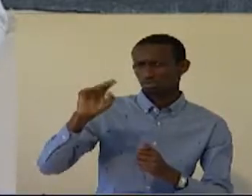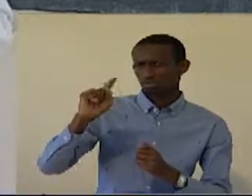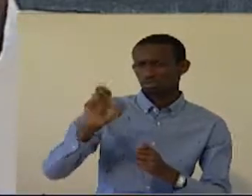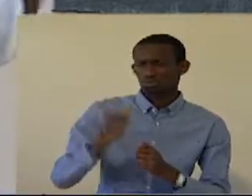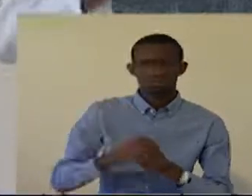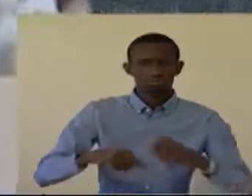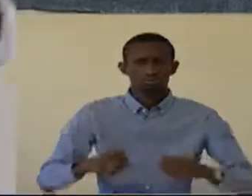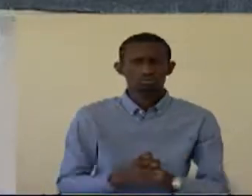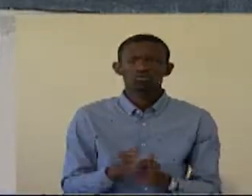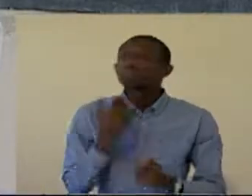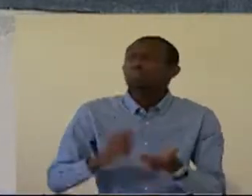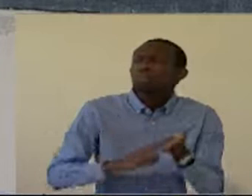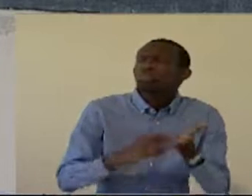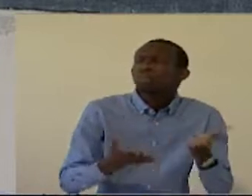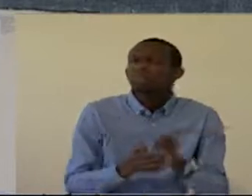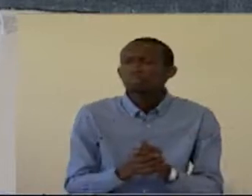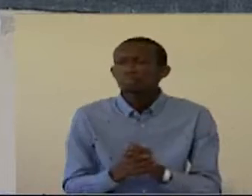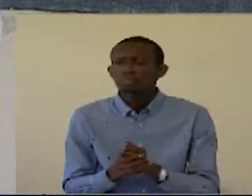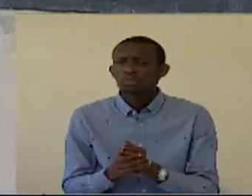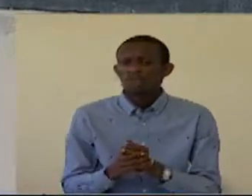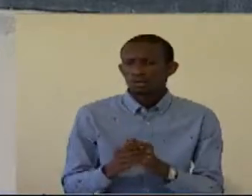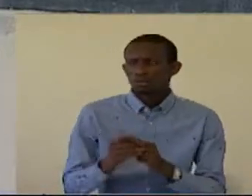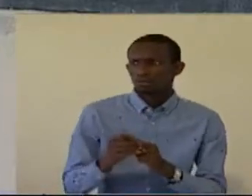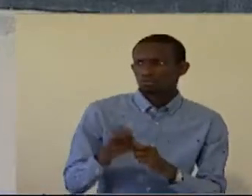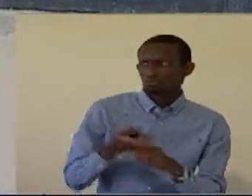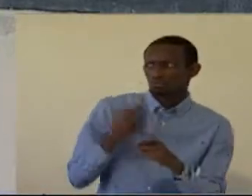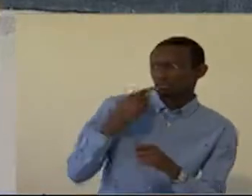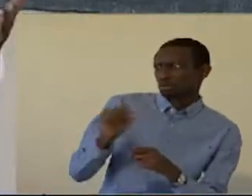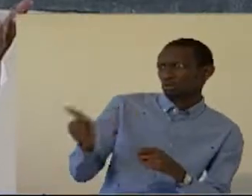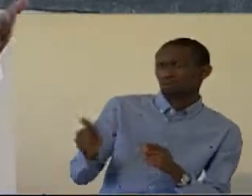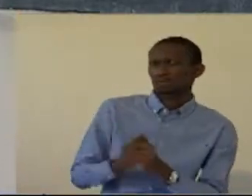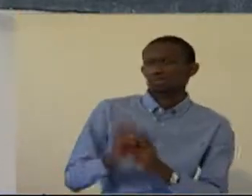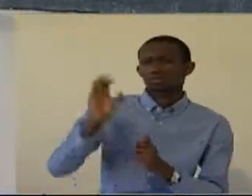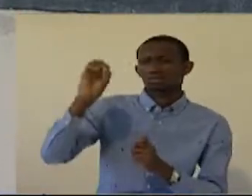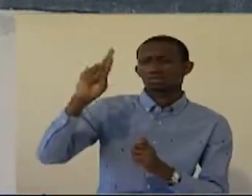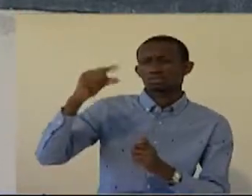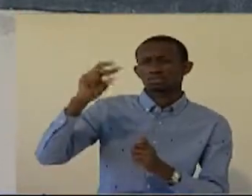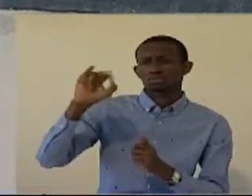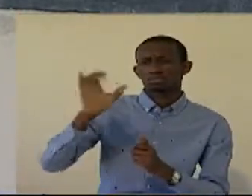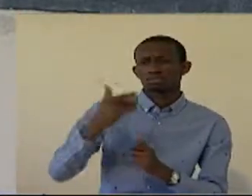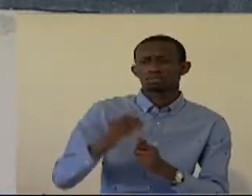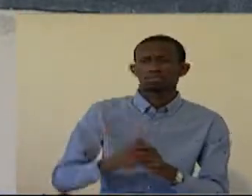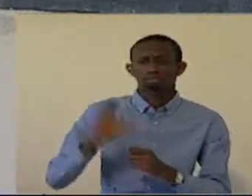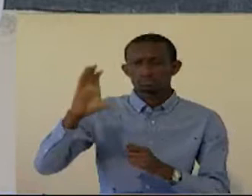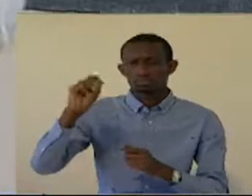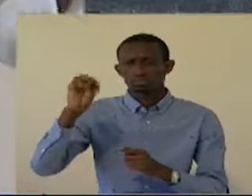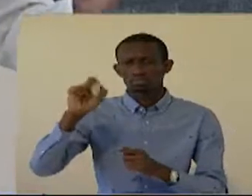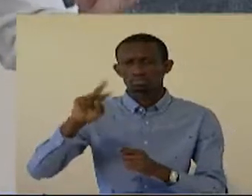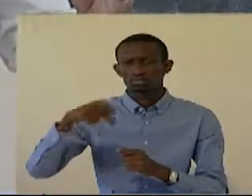compounds from other organic compounds, we will also look at the different ways